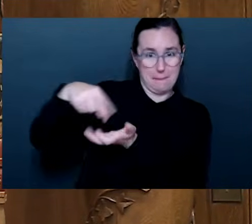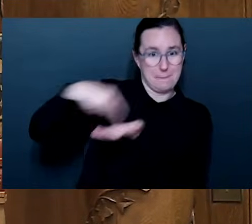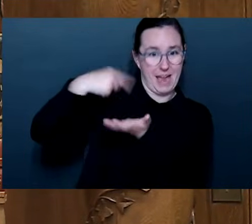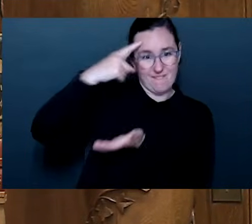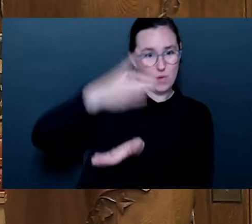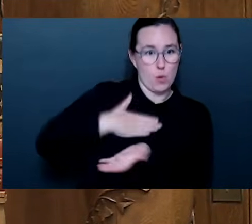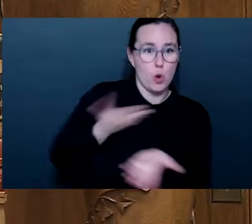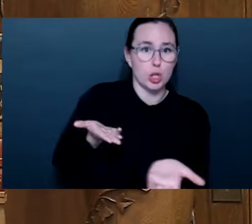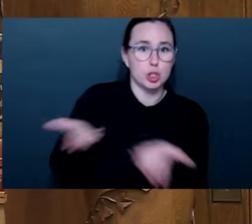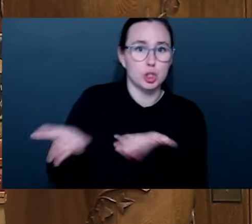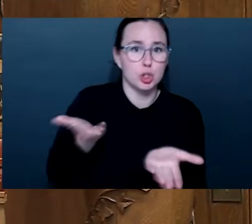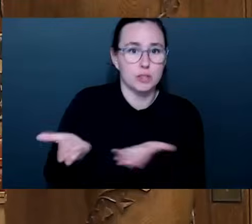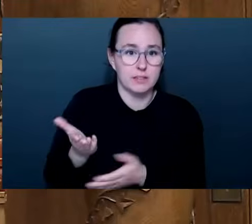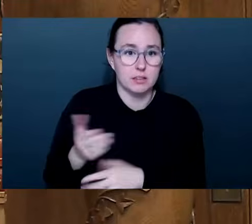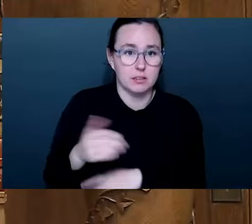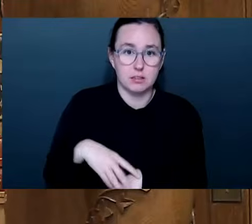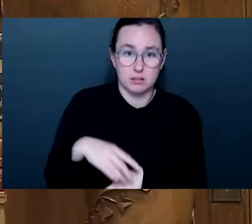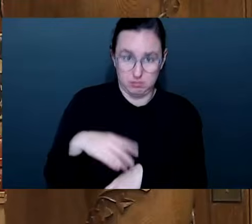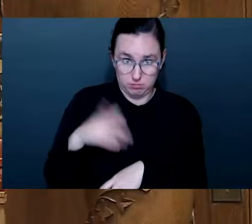Minister of Transportation.